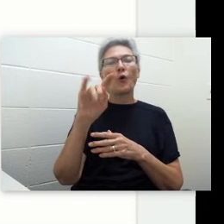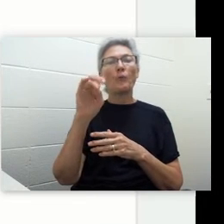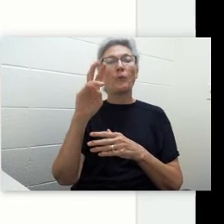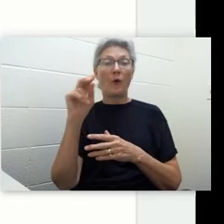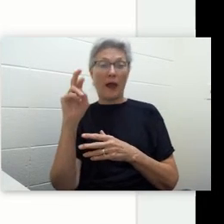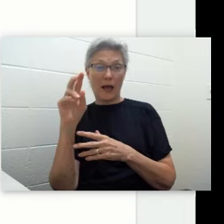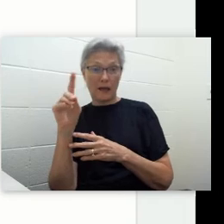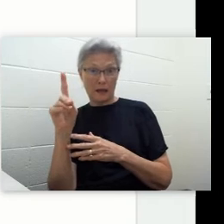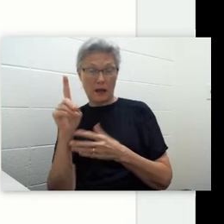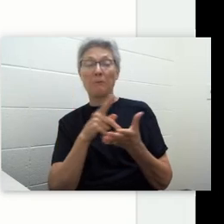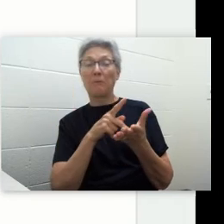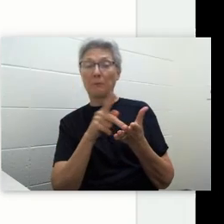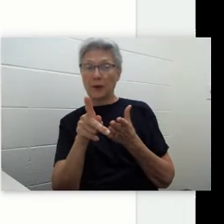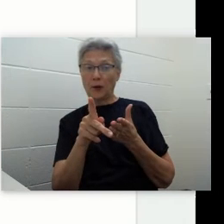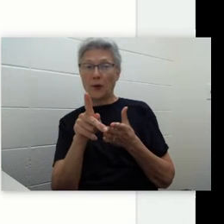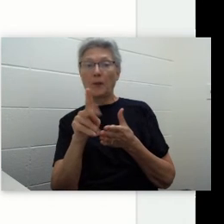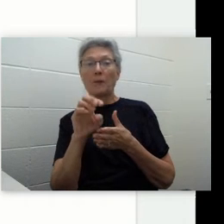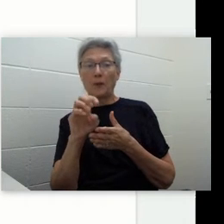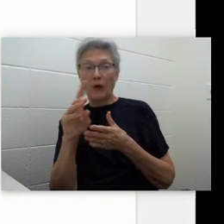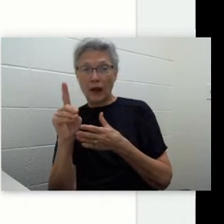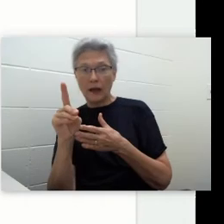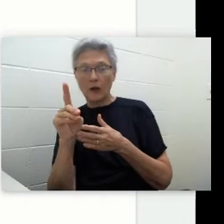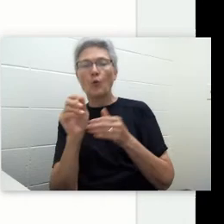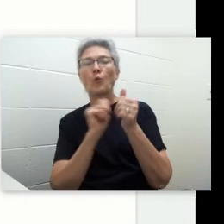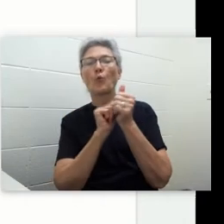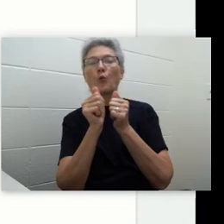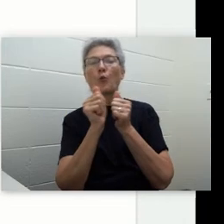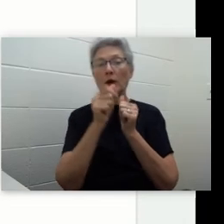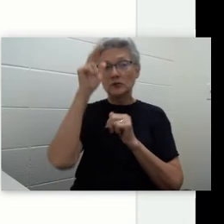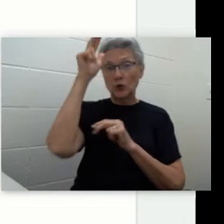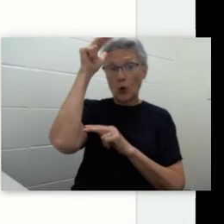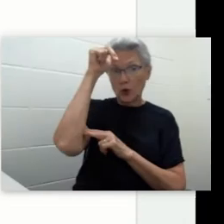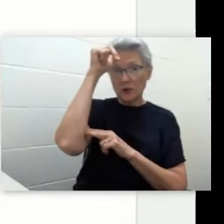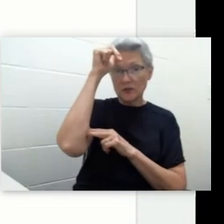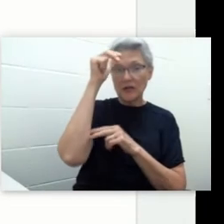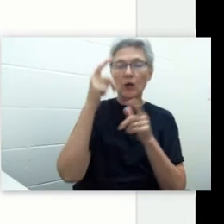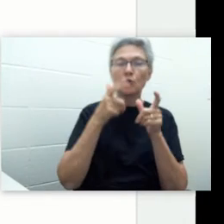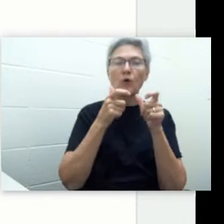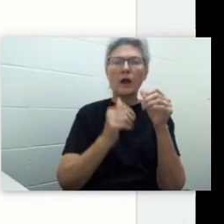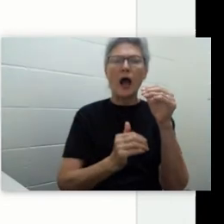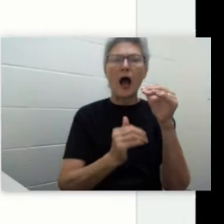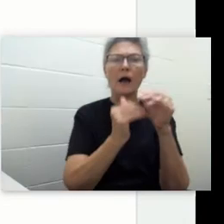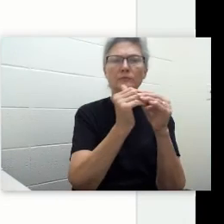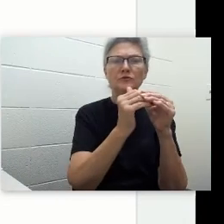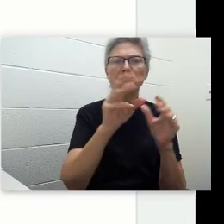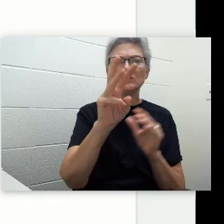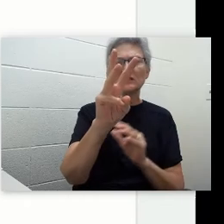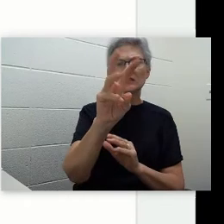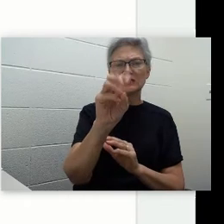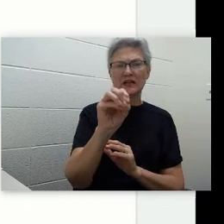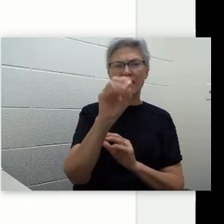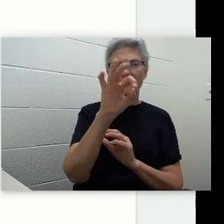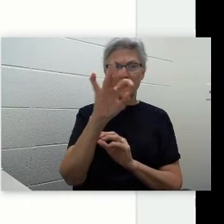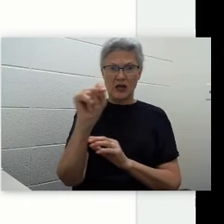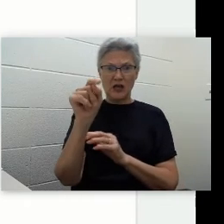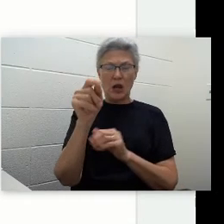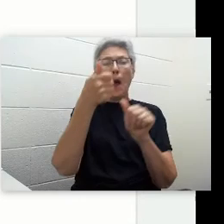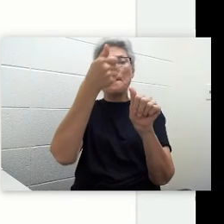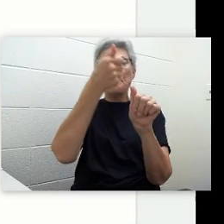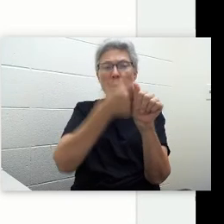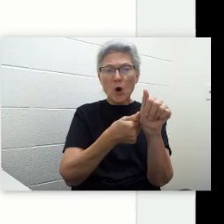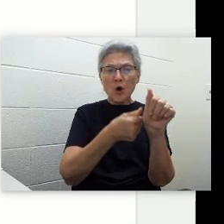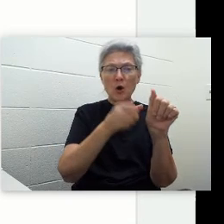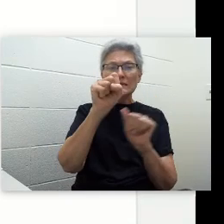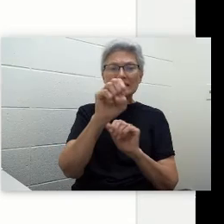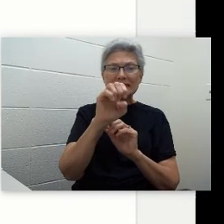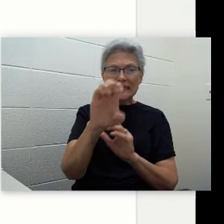run at speeds of up to 60 feet per second. 60 feet per